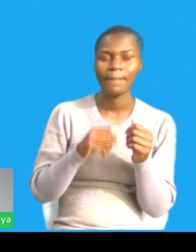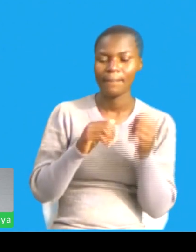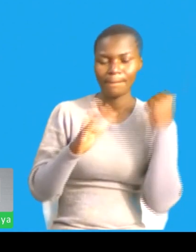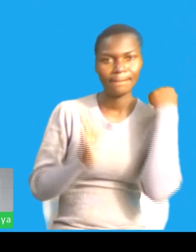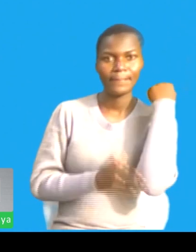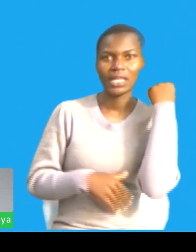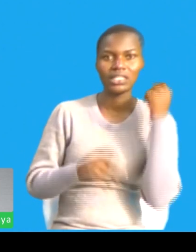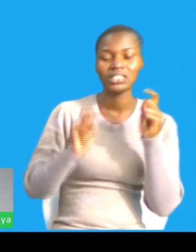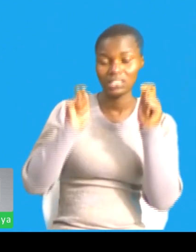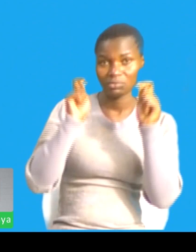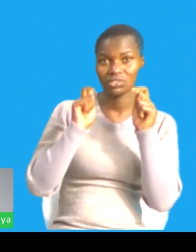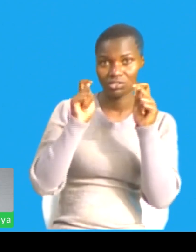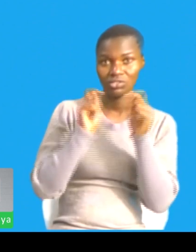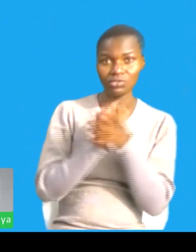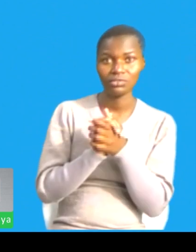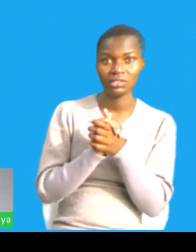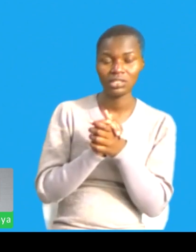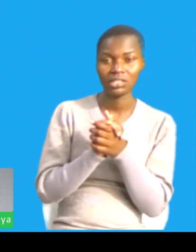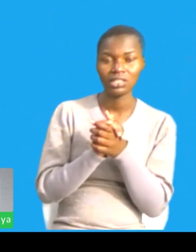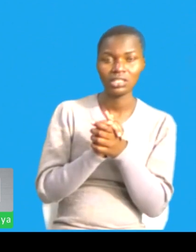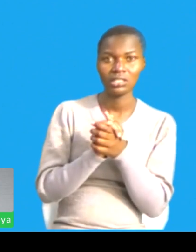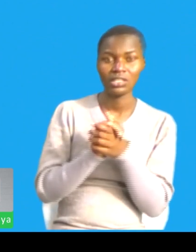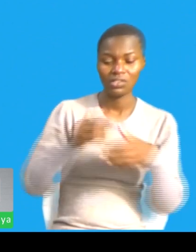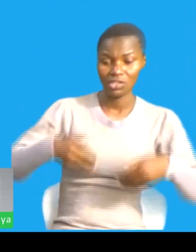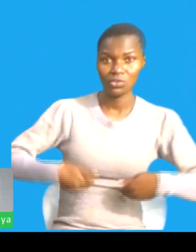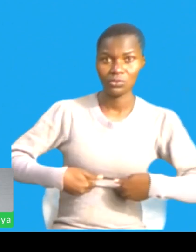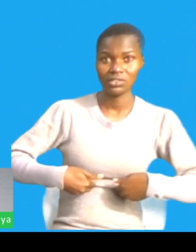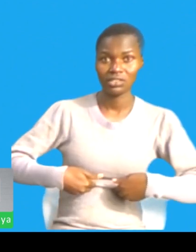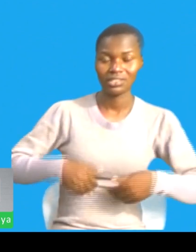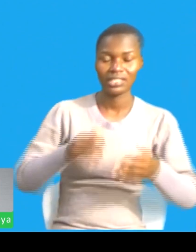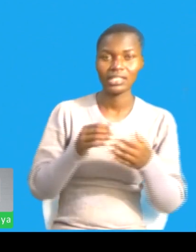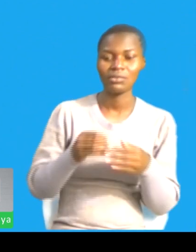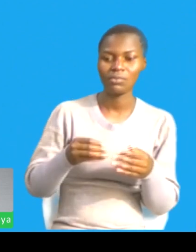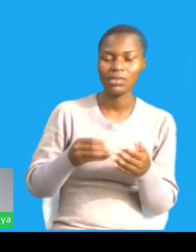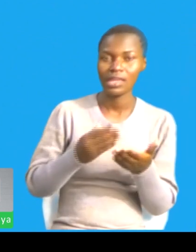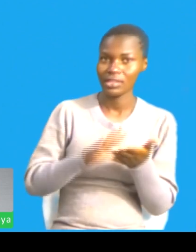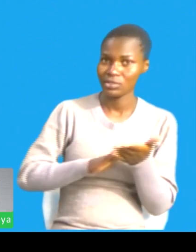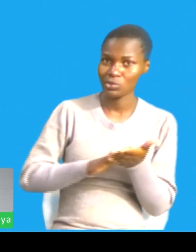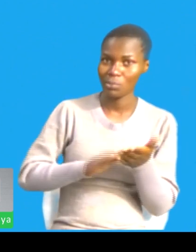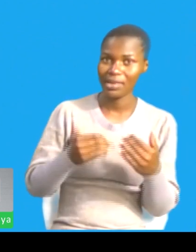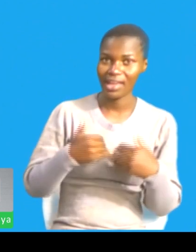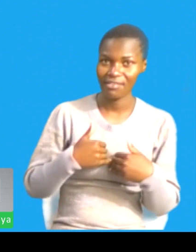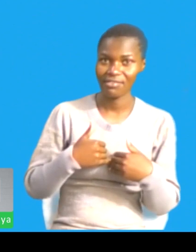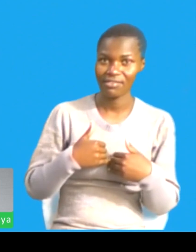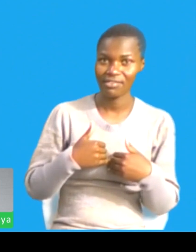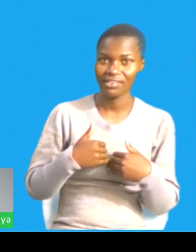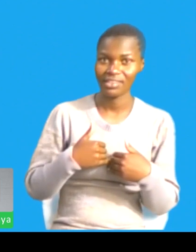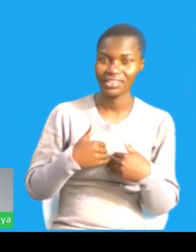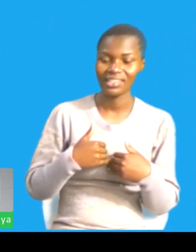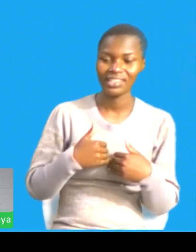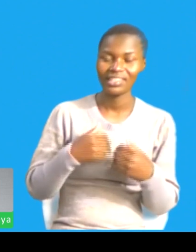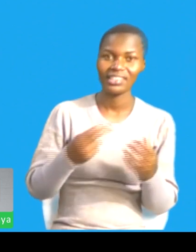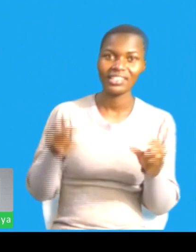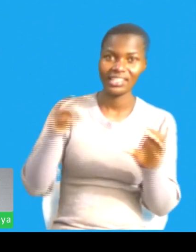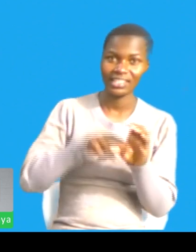vijana these Kenyans walichukua sabuni, soap, wanaingia kwa hiyo maji,